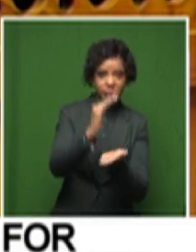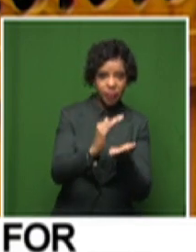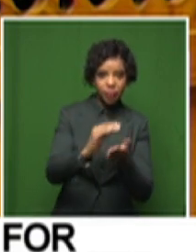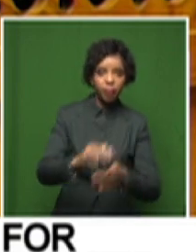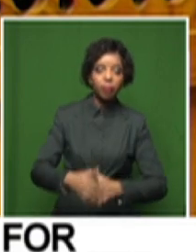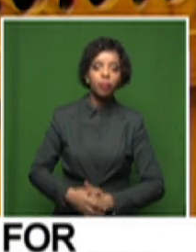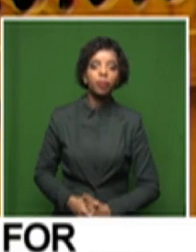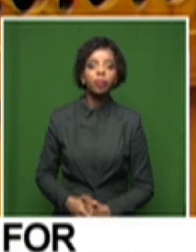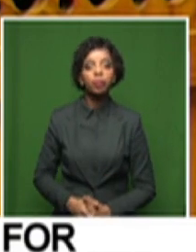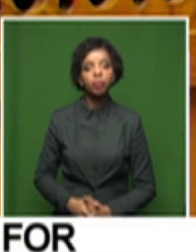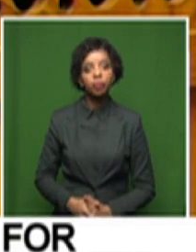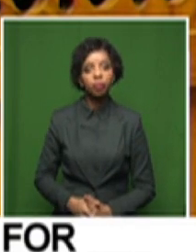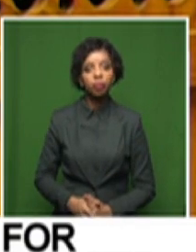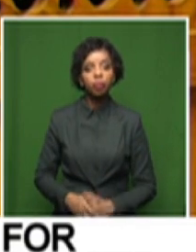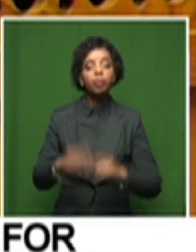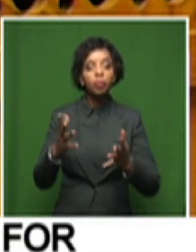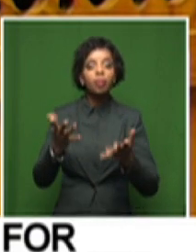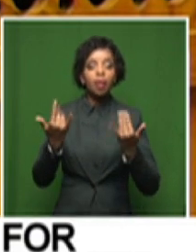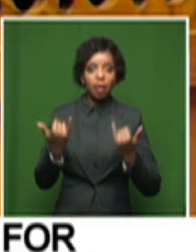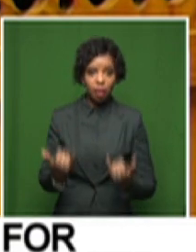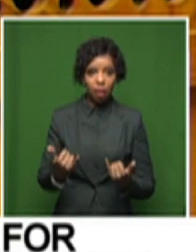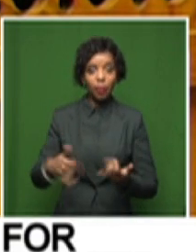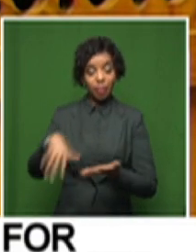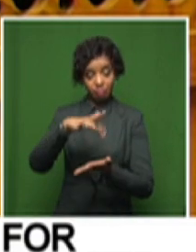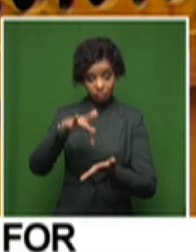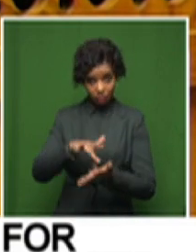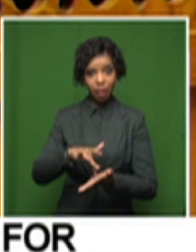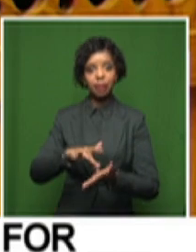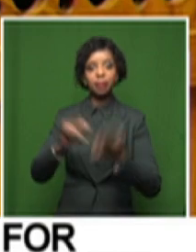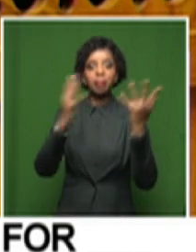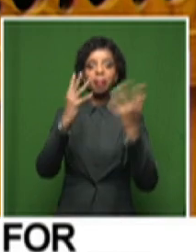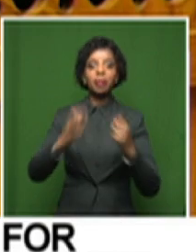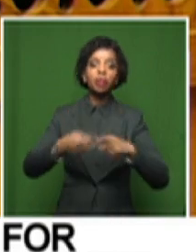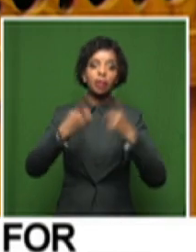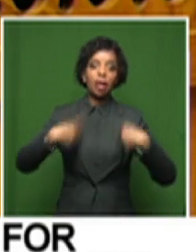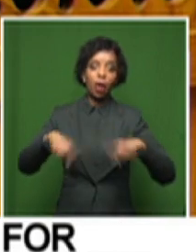So now I come to the revised main budget deficit.